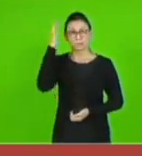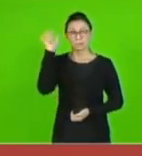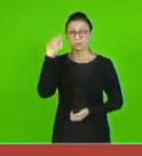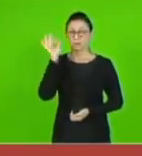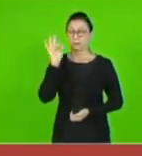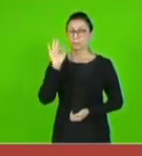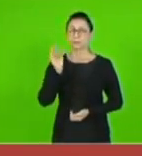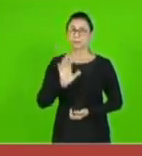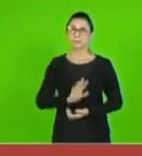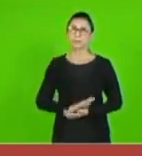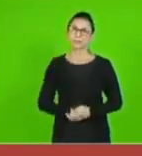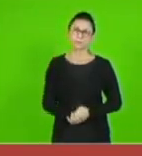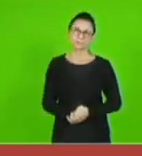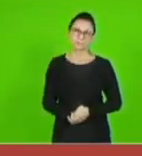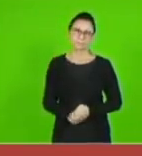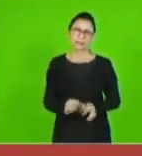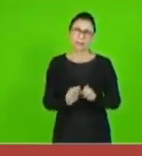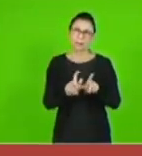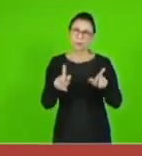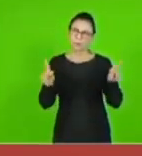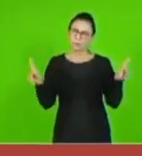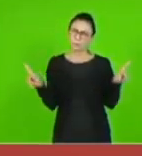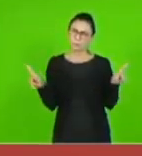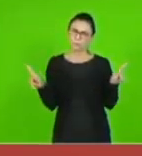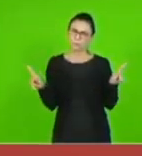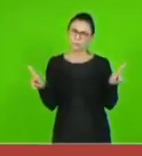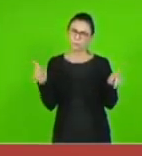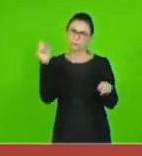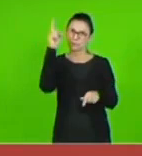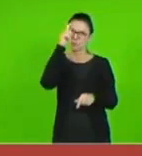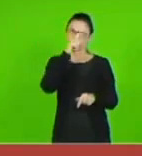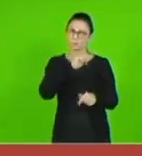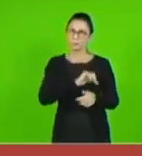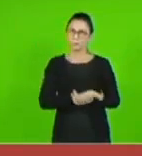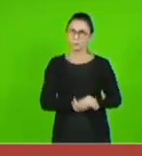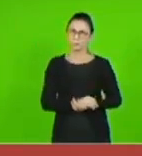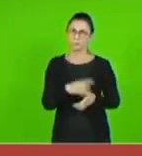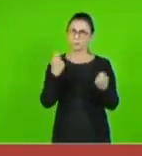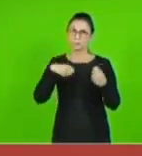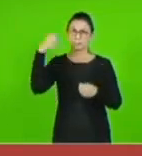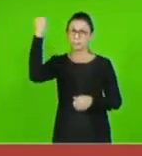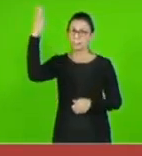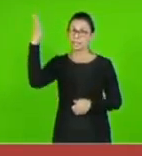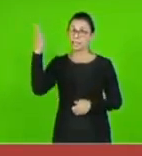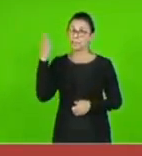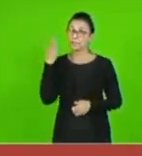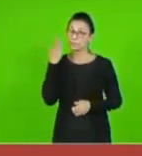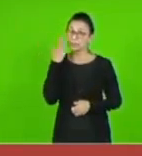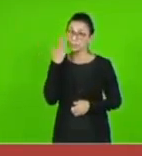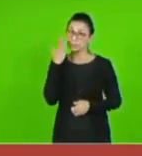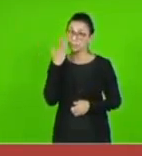at the end you're going to say, oh, I don't understand everything. In Revelation, you can't, if you don't have